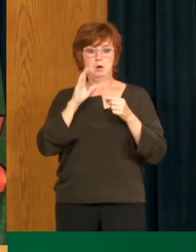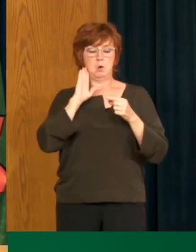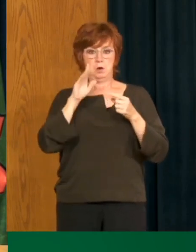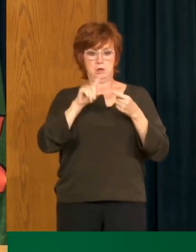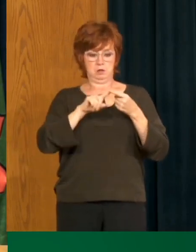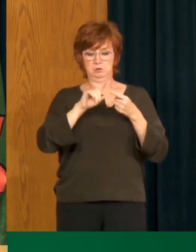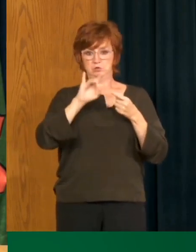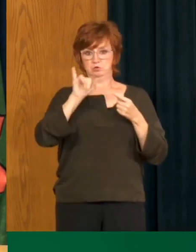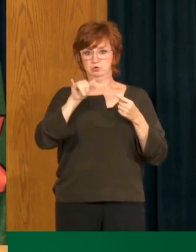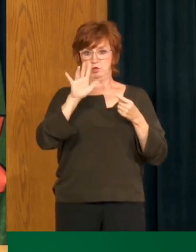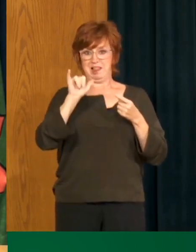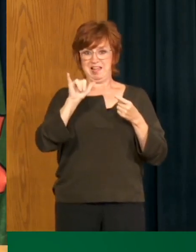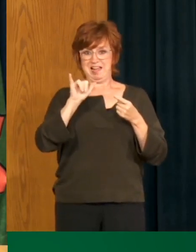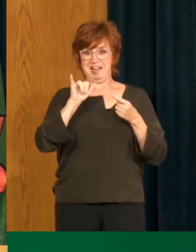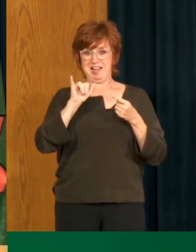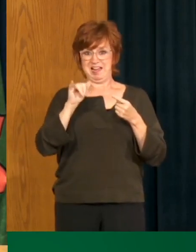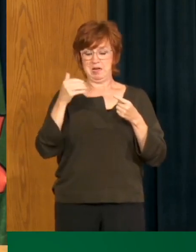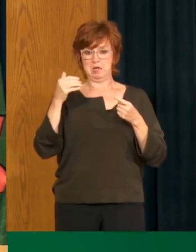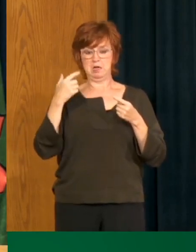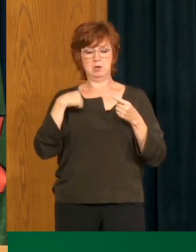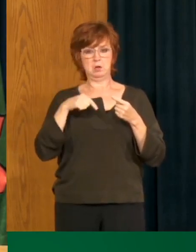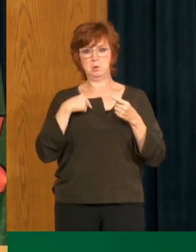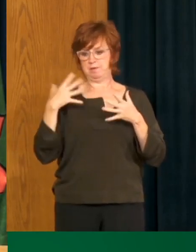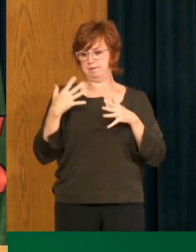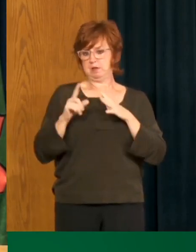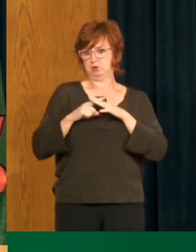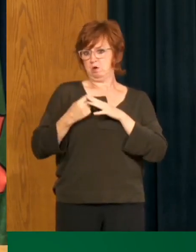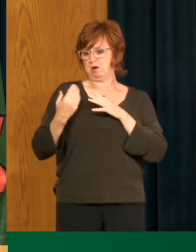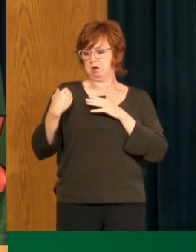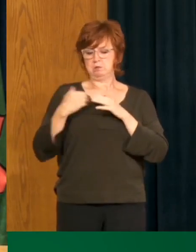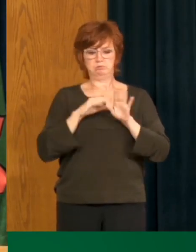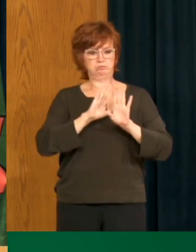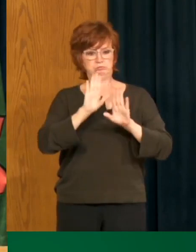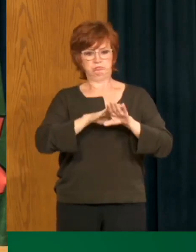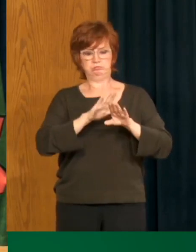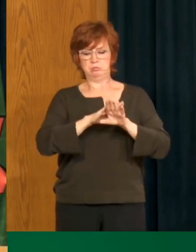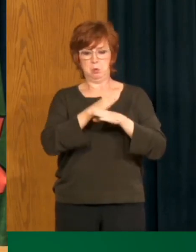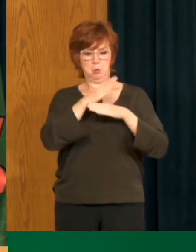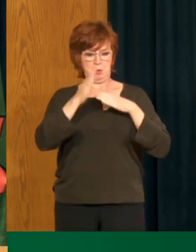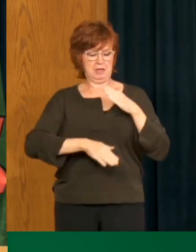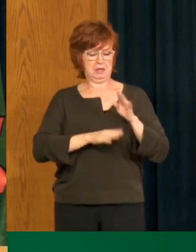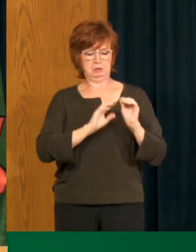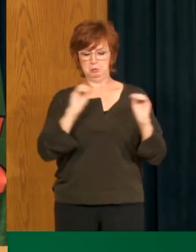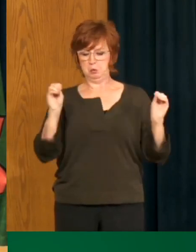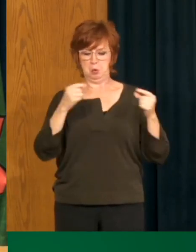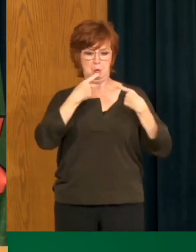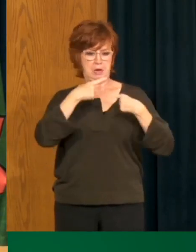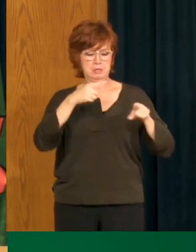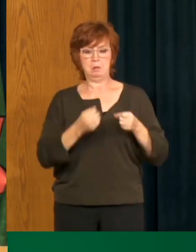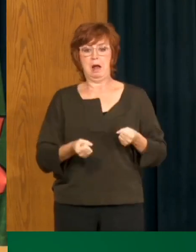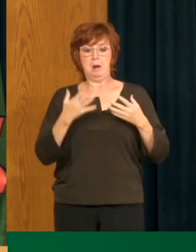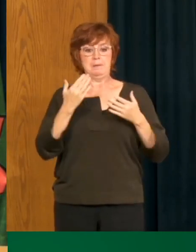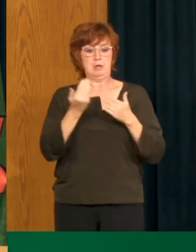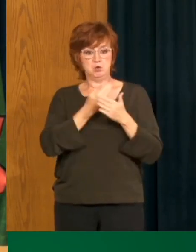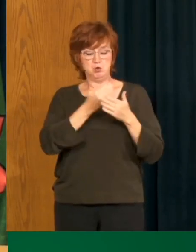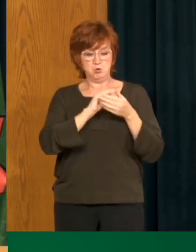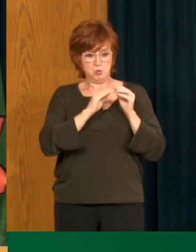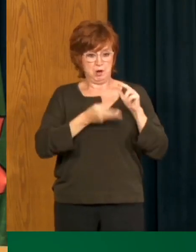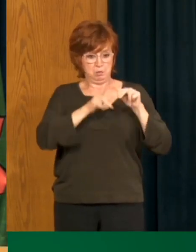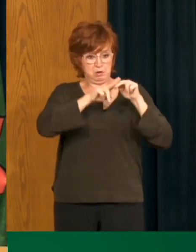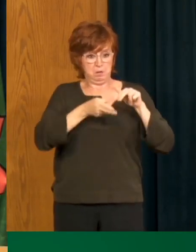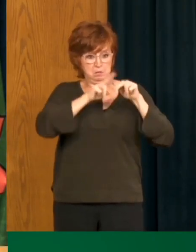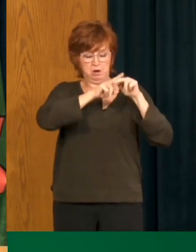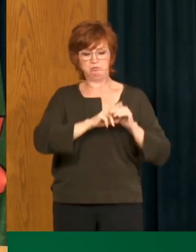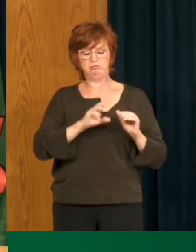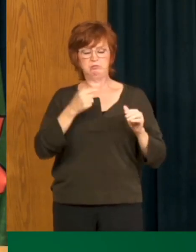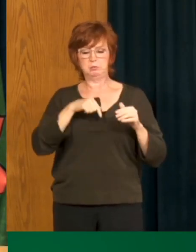here in Saskatchewan of not reporting new case numbers on the weekends. We did so because our cases had been pretty stable for a number